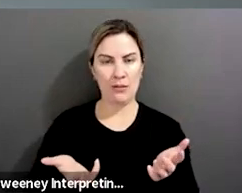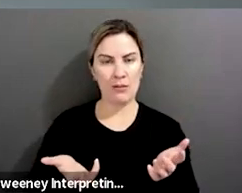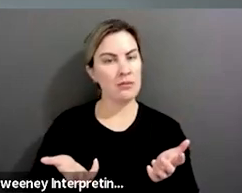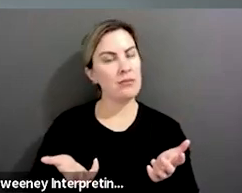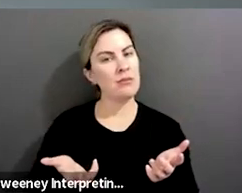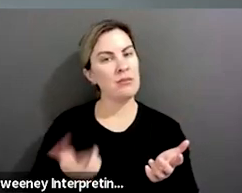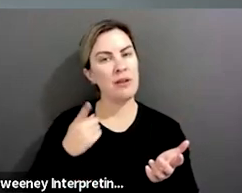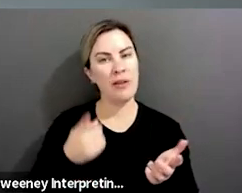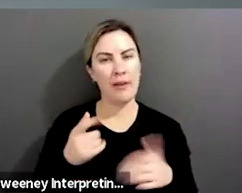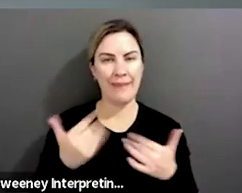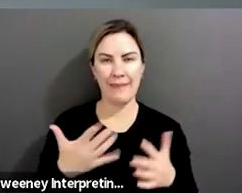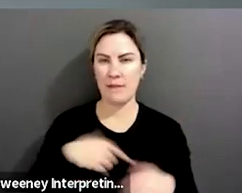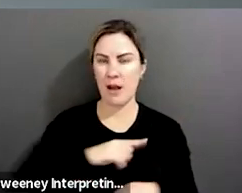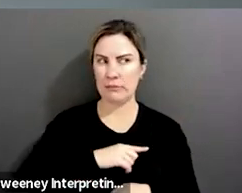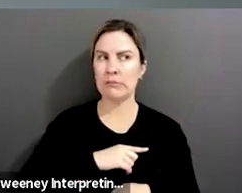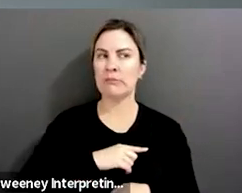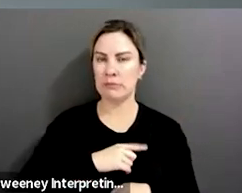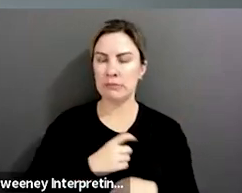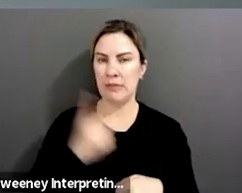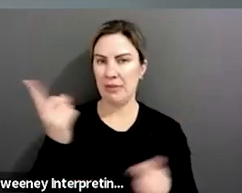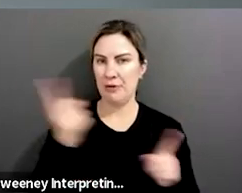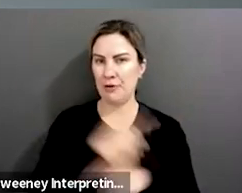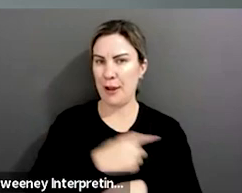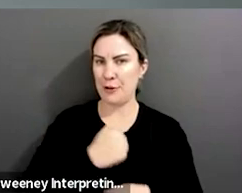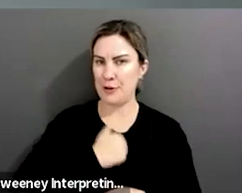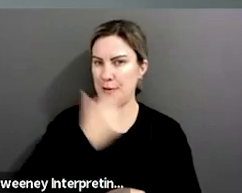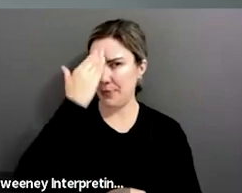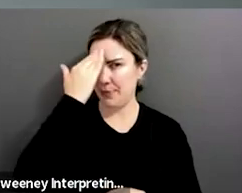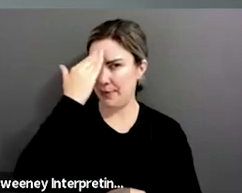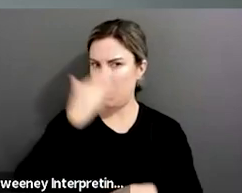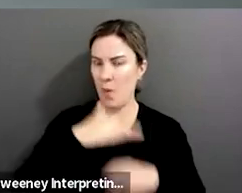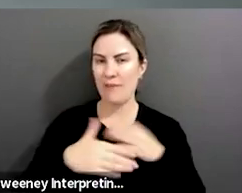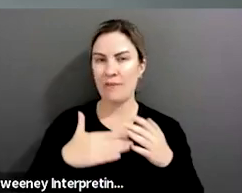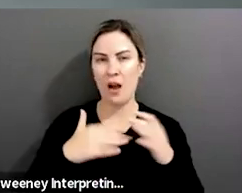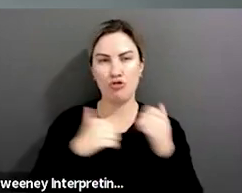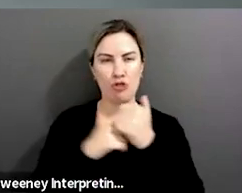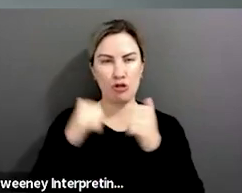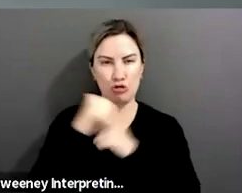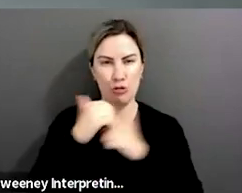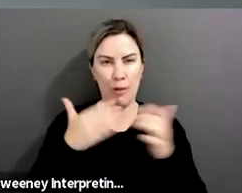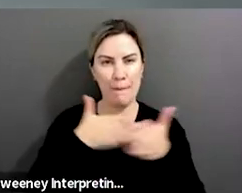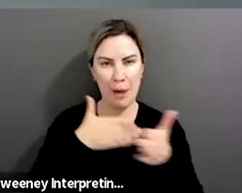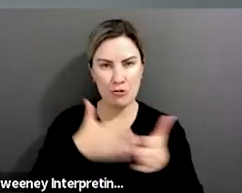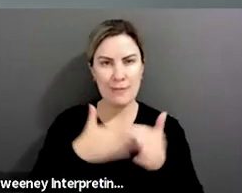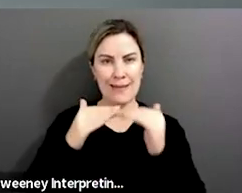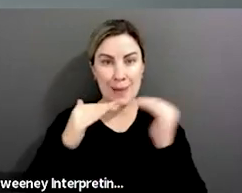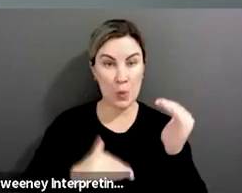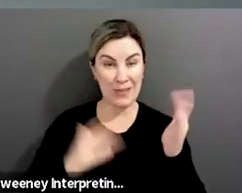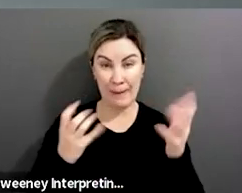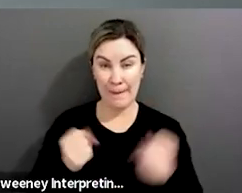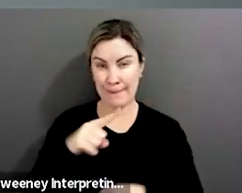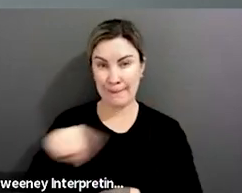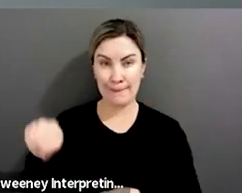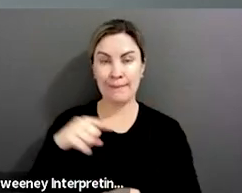a shift in our thinking, specifically around these structural barriers and inequity, and how we need